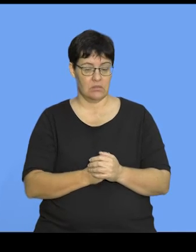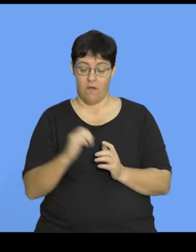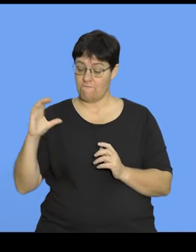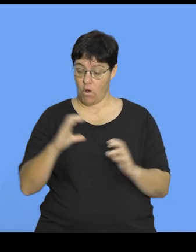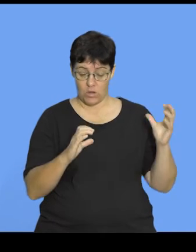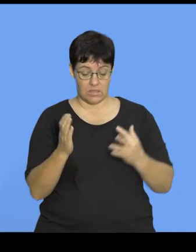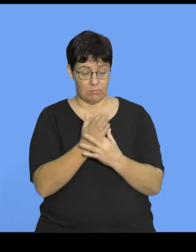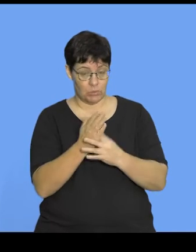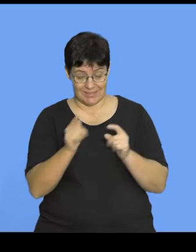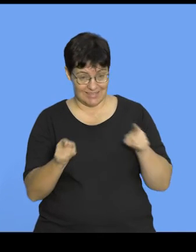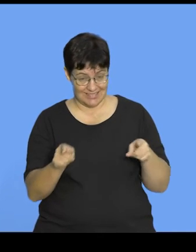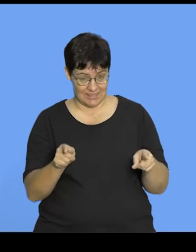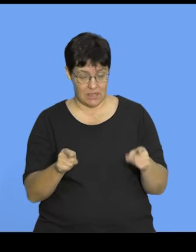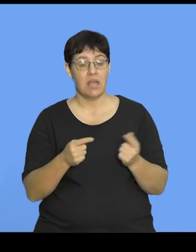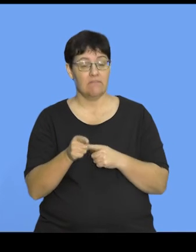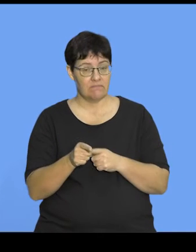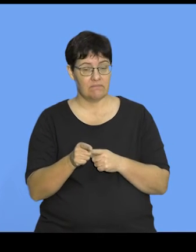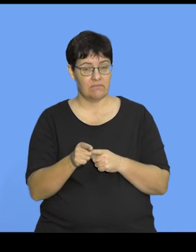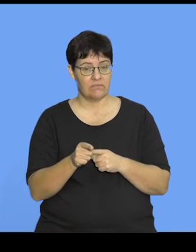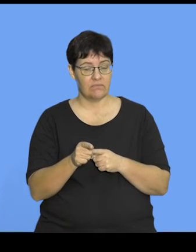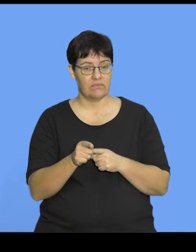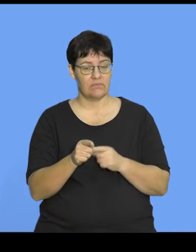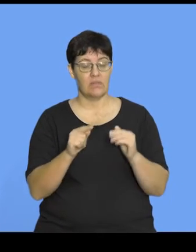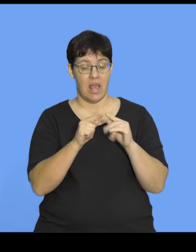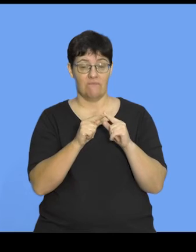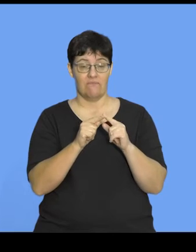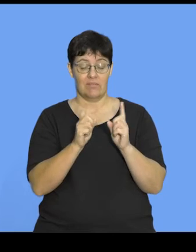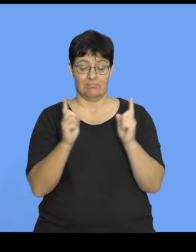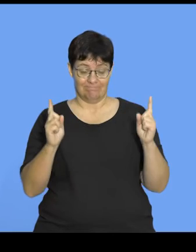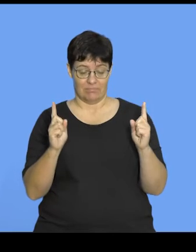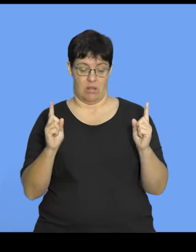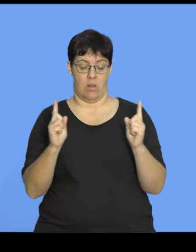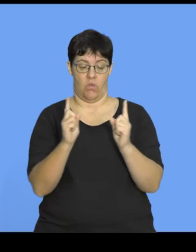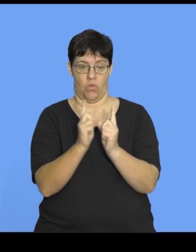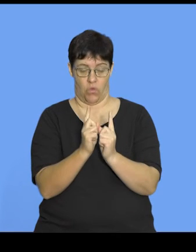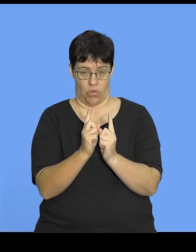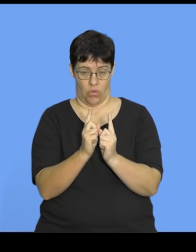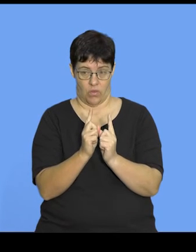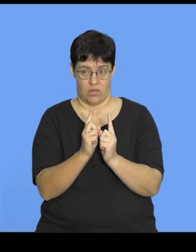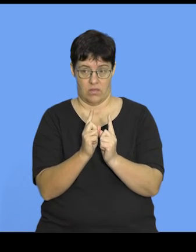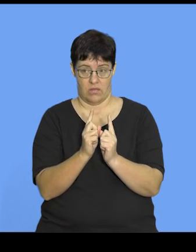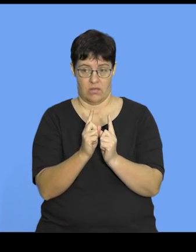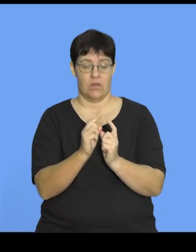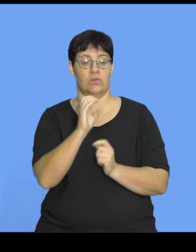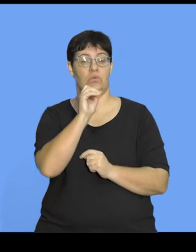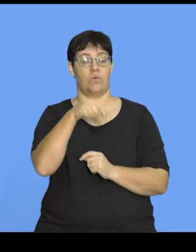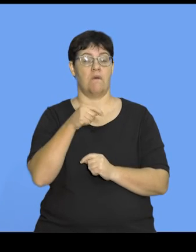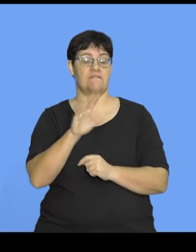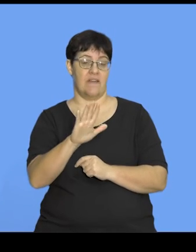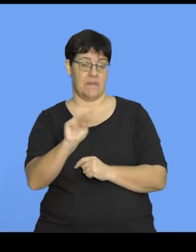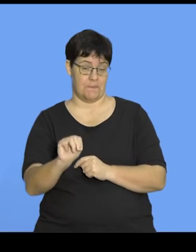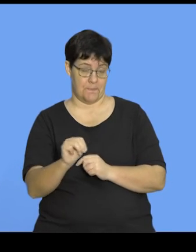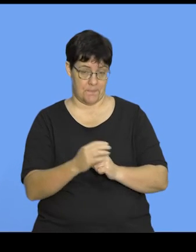them if the distance is diminished to